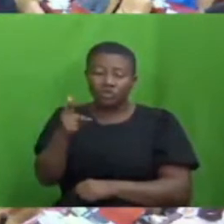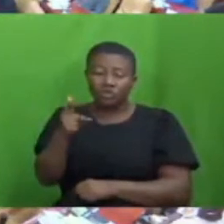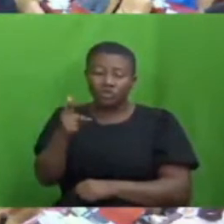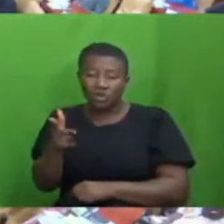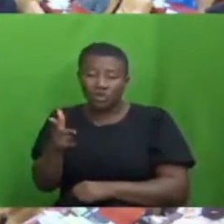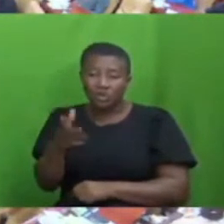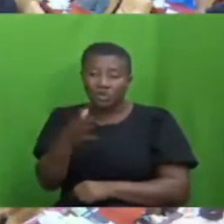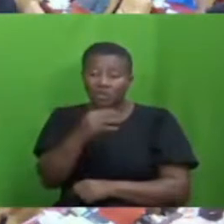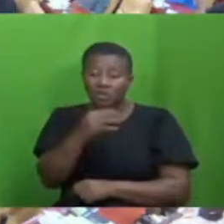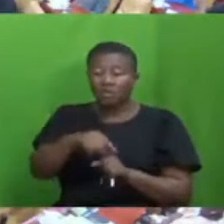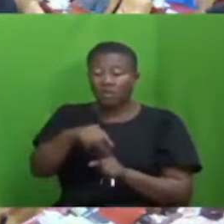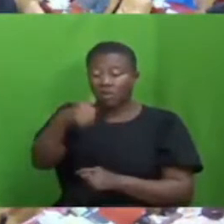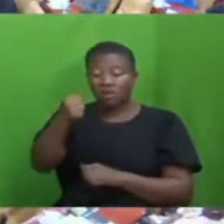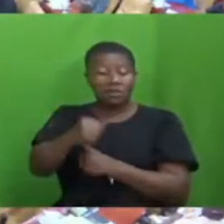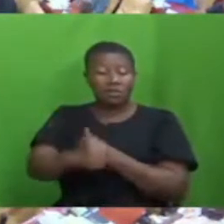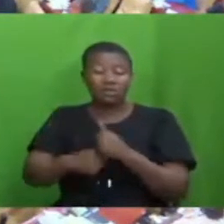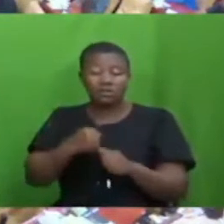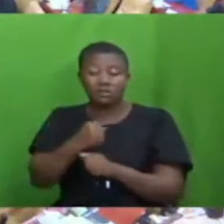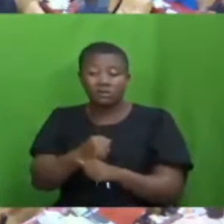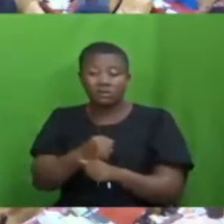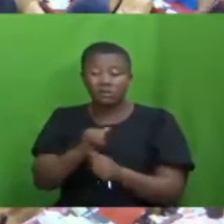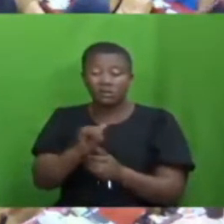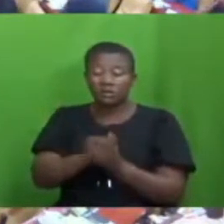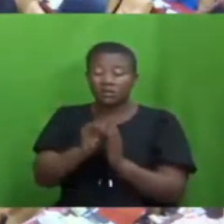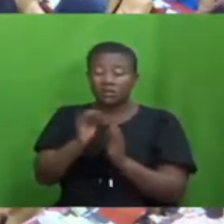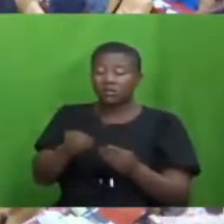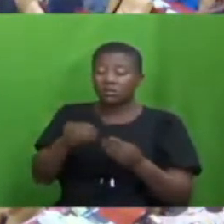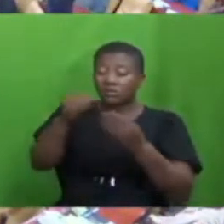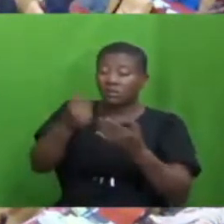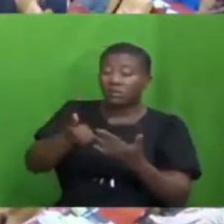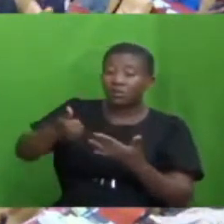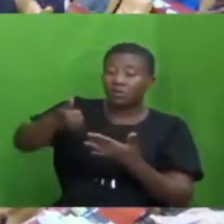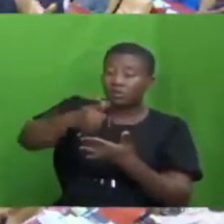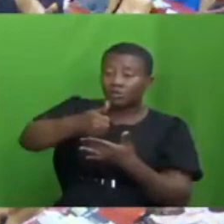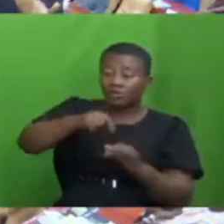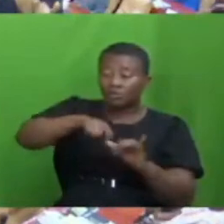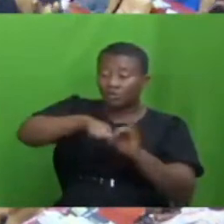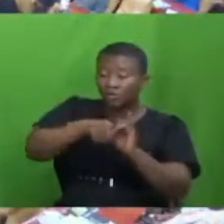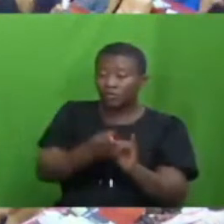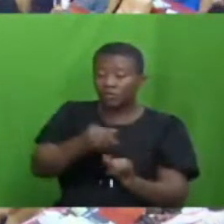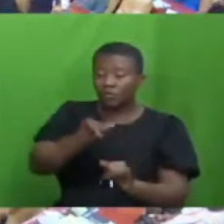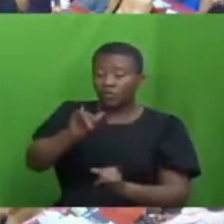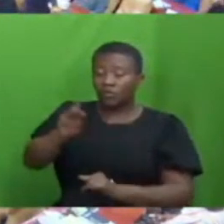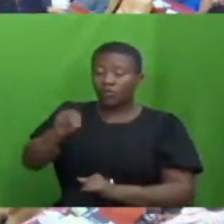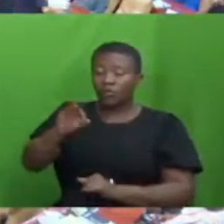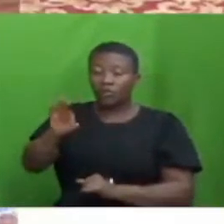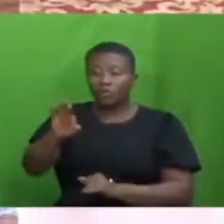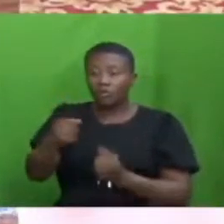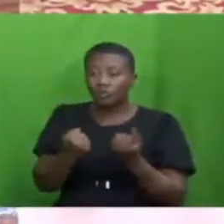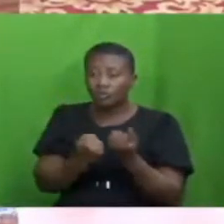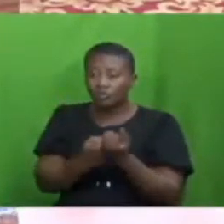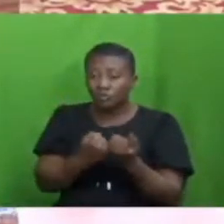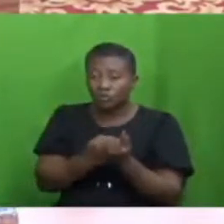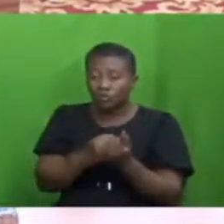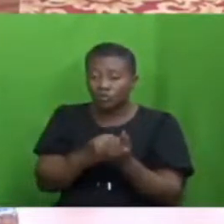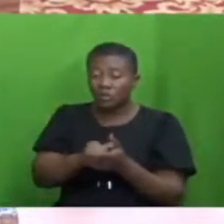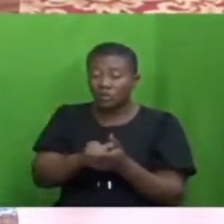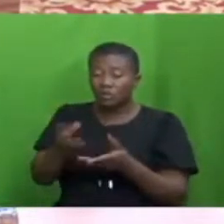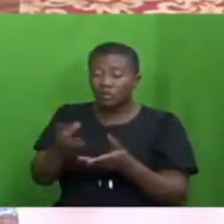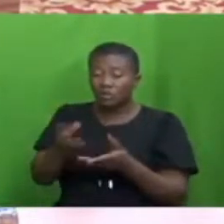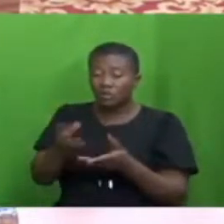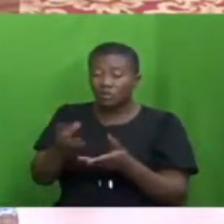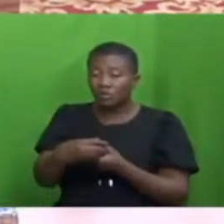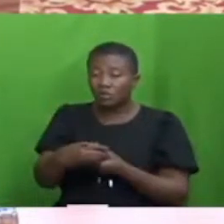for the rest of the year. Provide an update on the implementation of the IMF-supported PCPEC, including update on